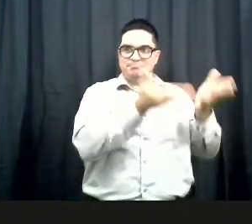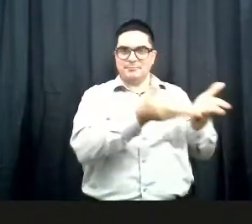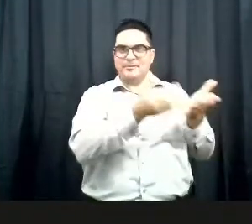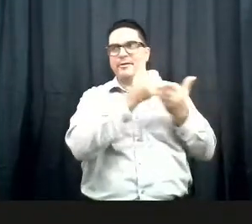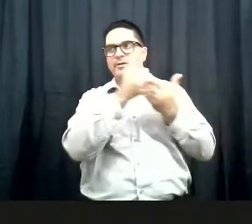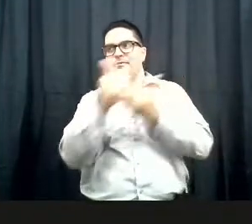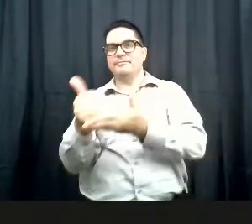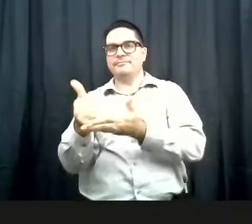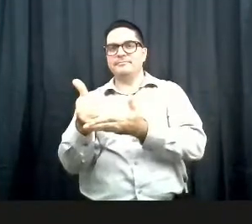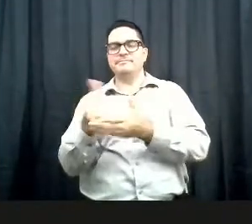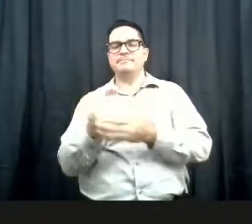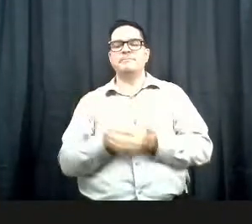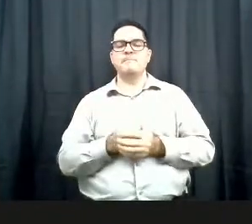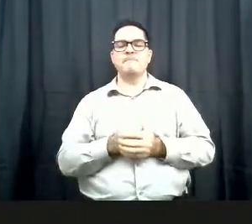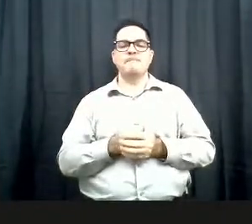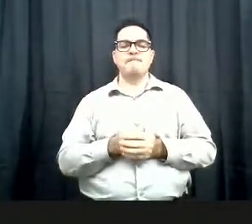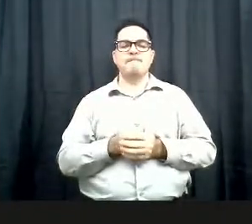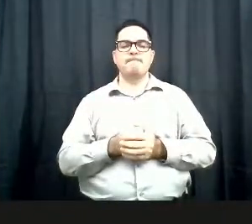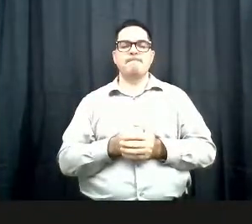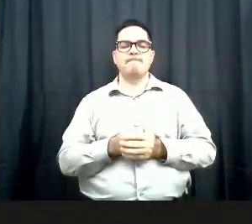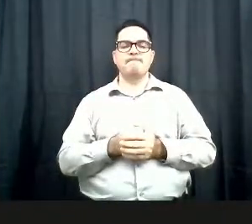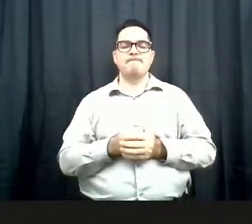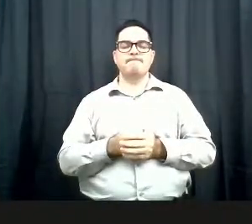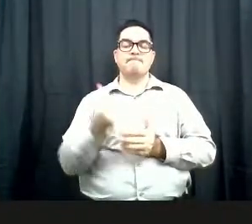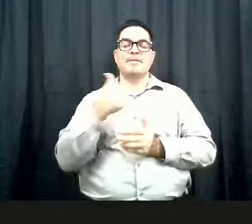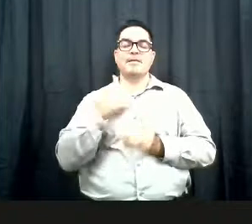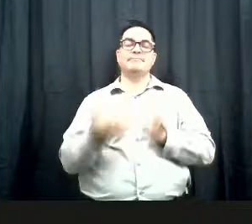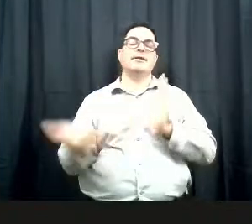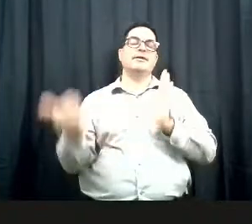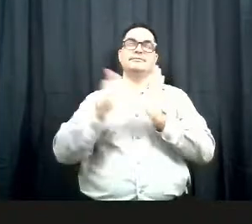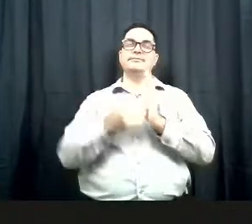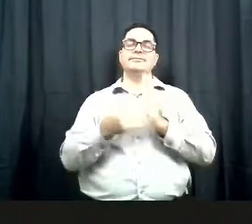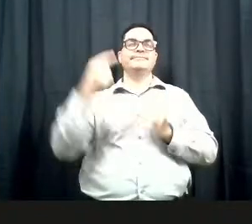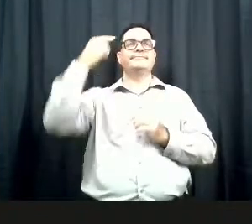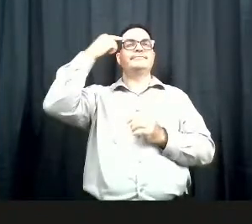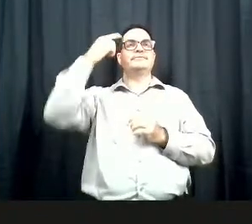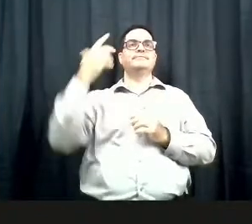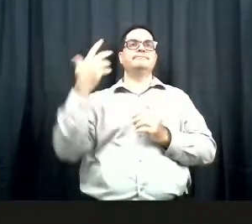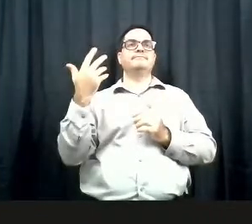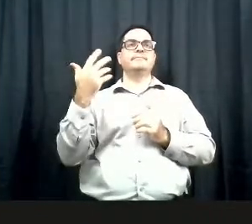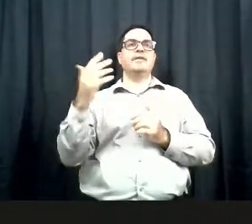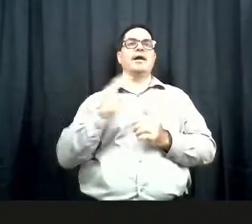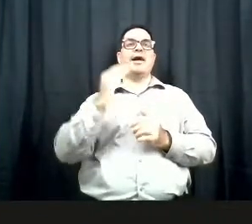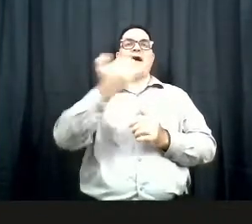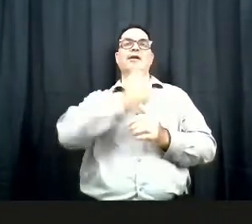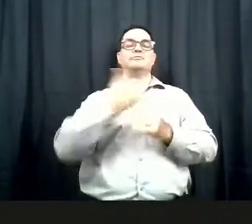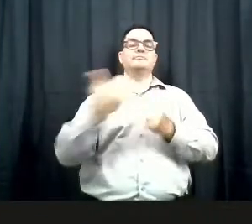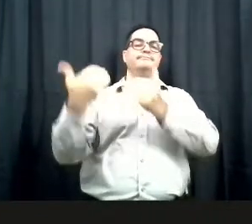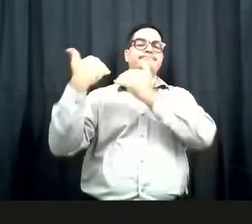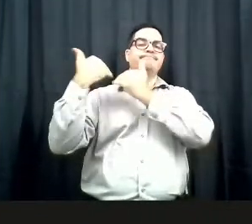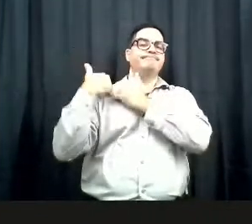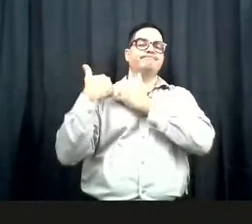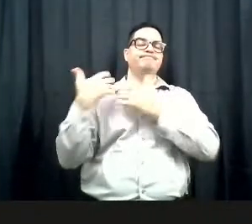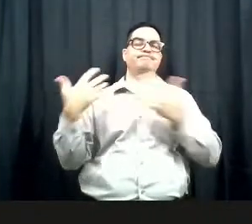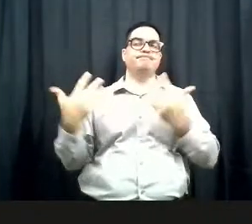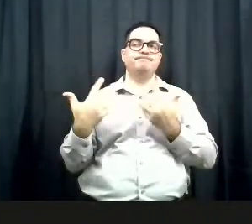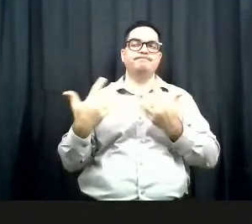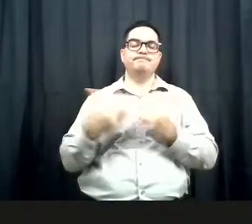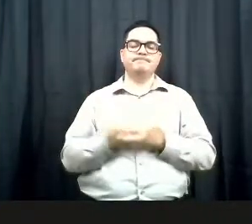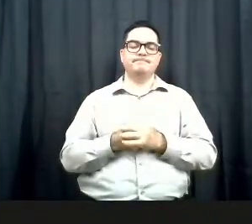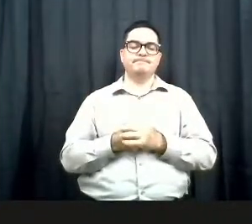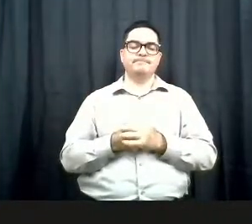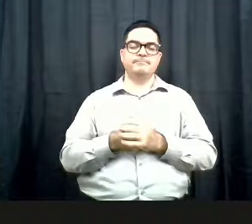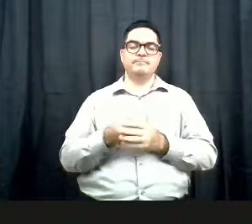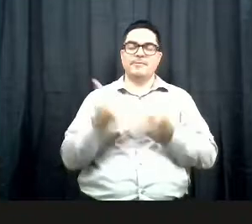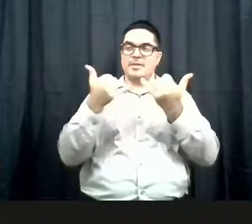so I kind of come back to what is our fundamental obligation. And we are in a process, right?